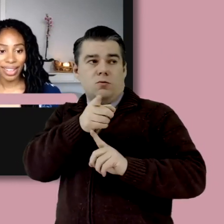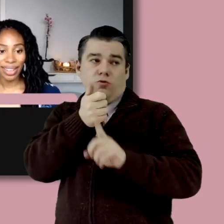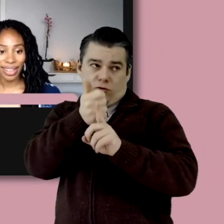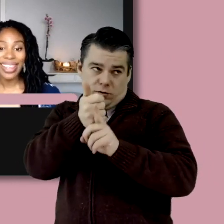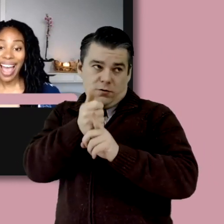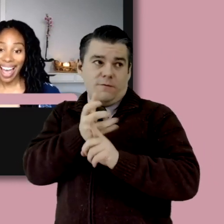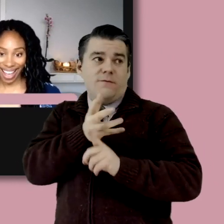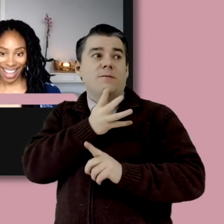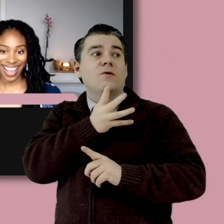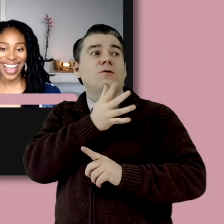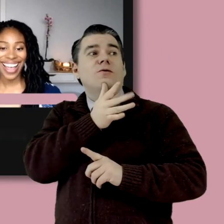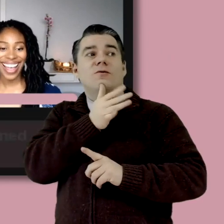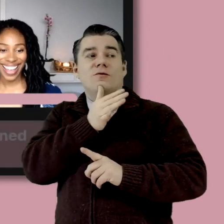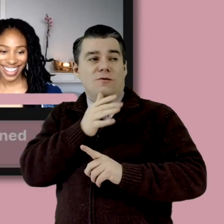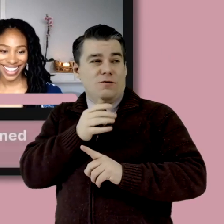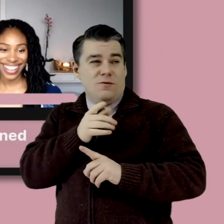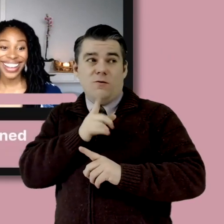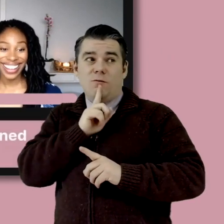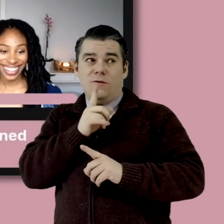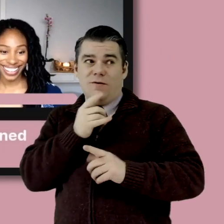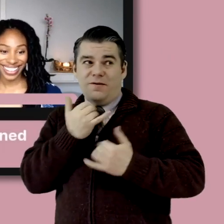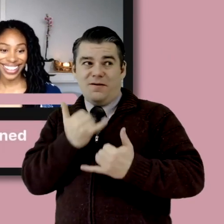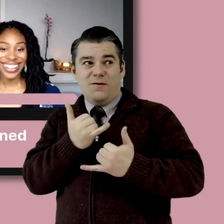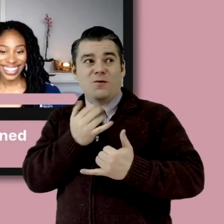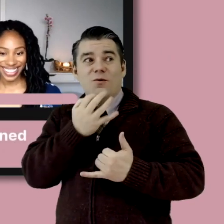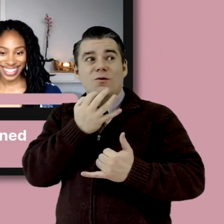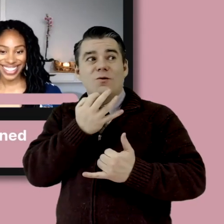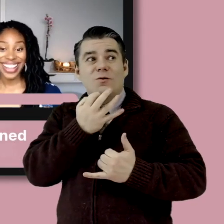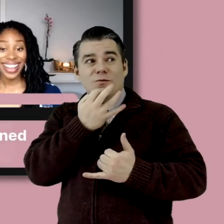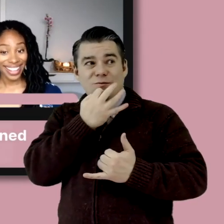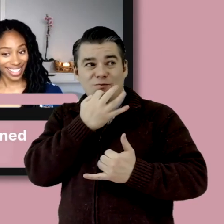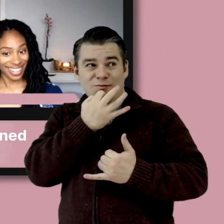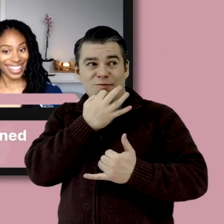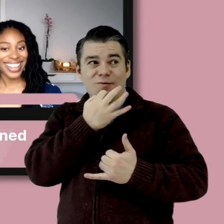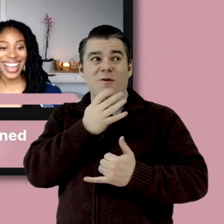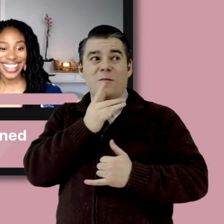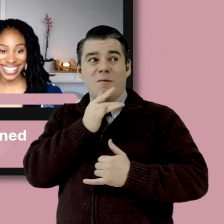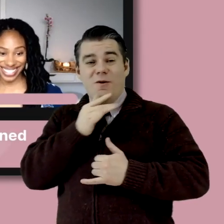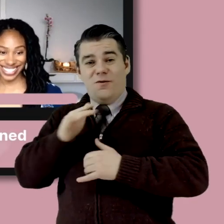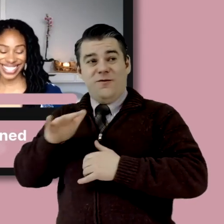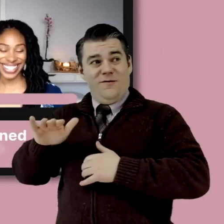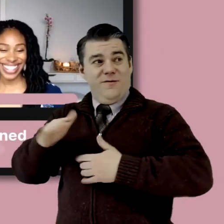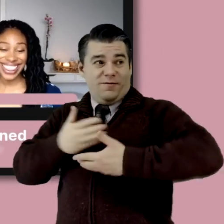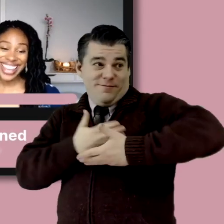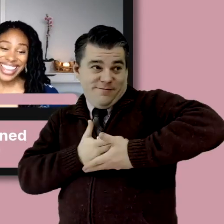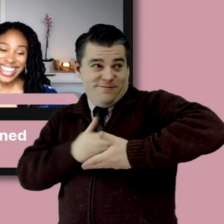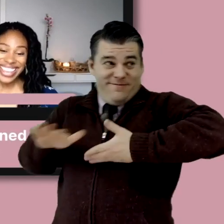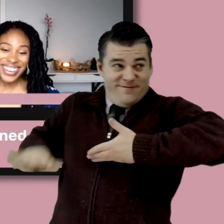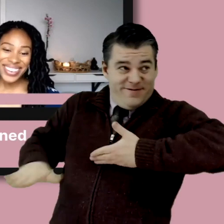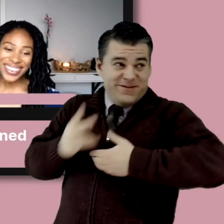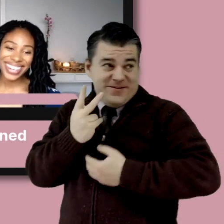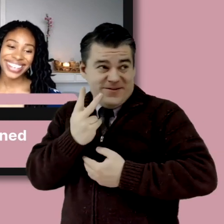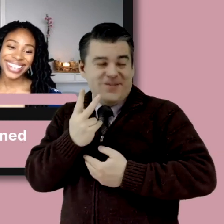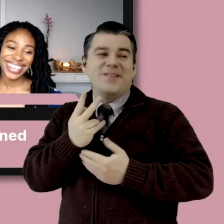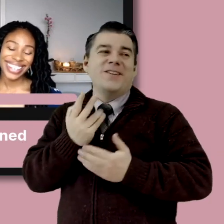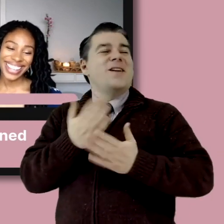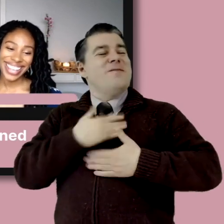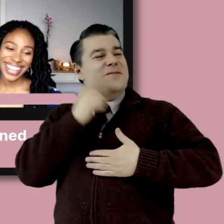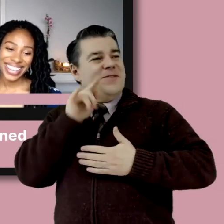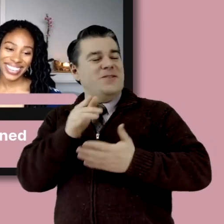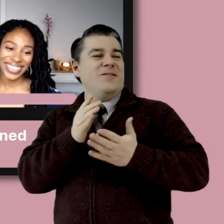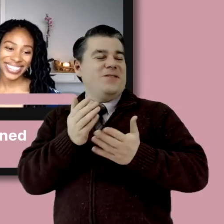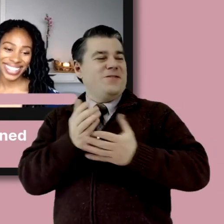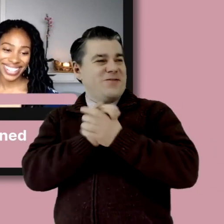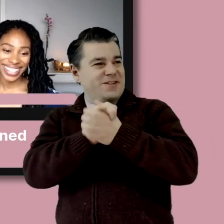parent. And you are now about to be a parent of 2, and we're so happy for you. Congratulations again.